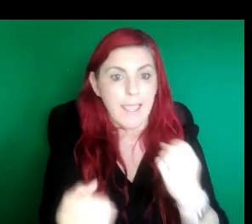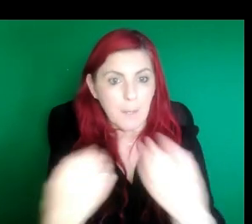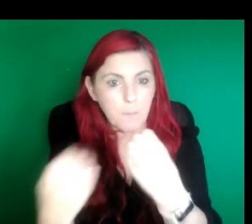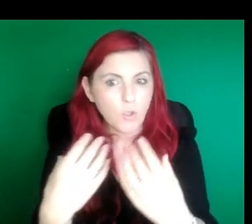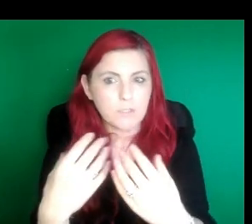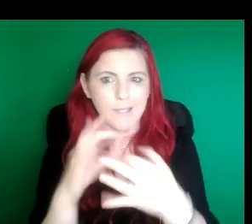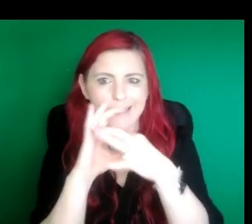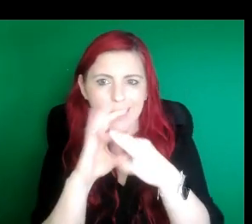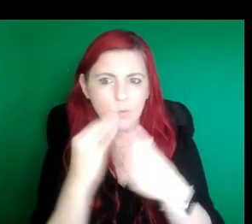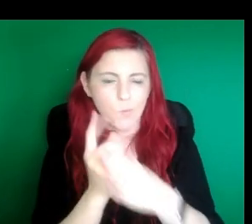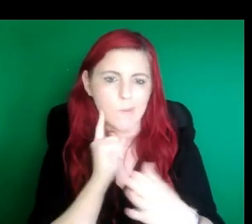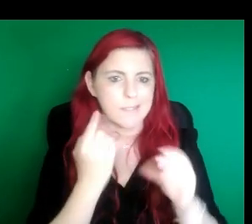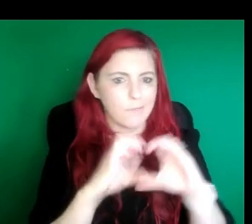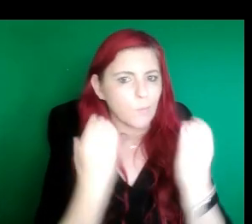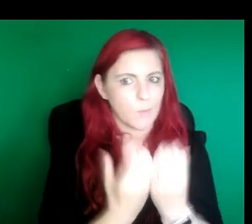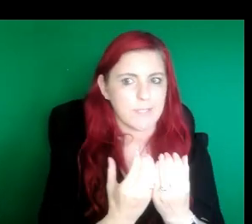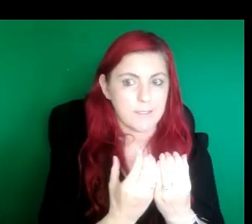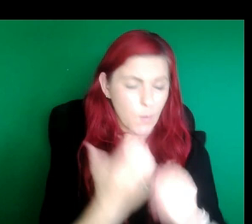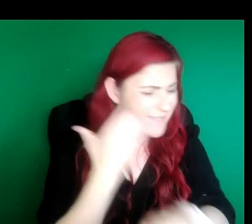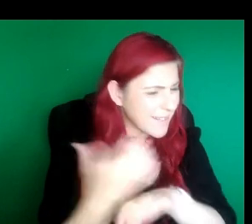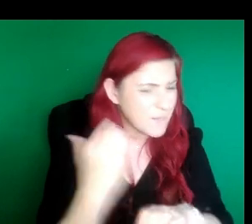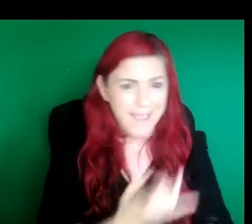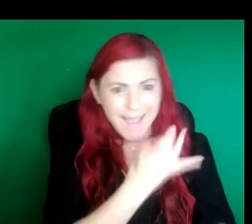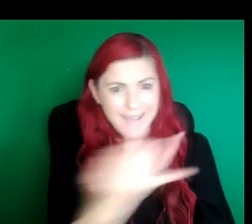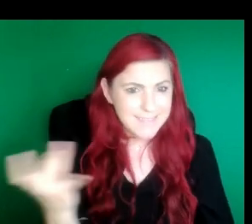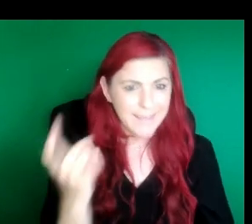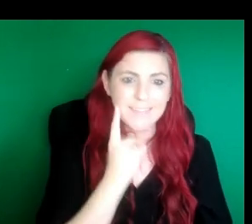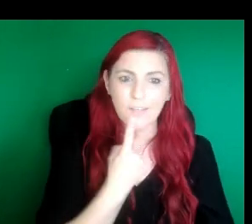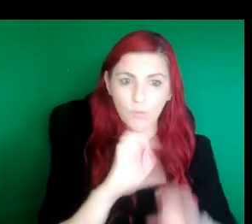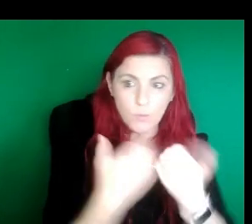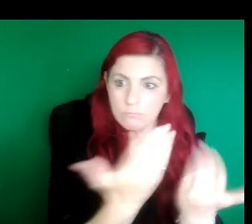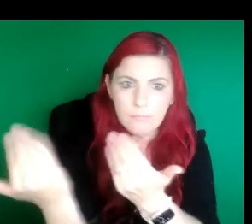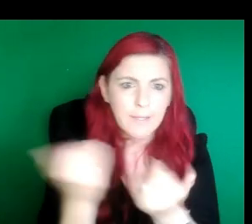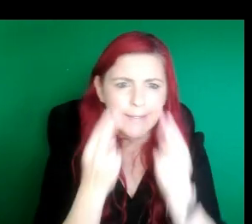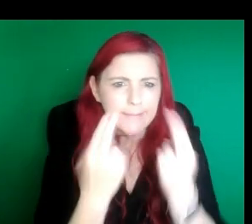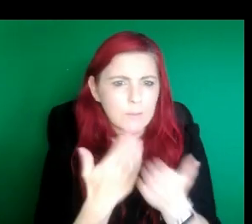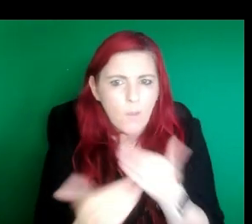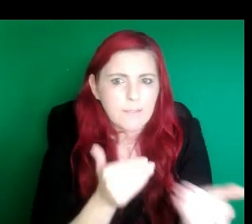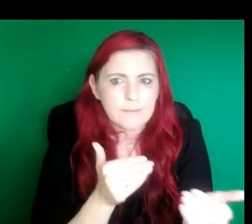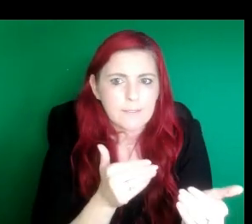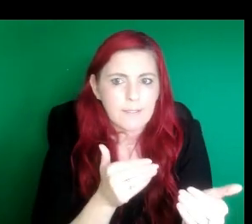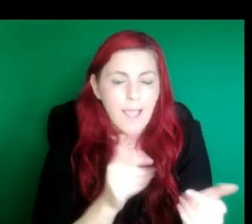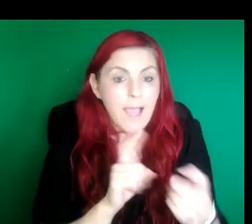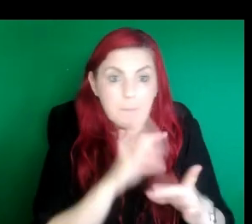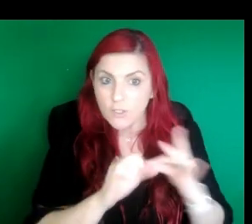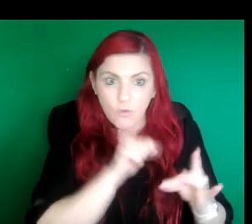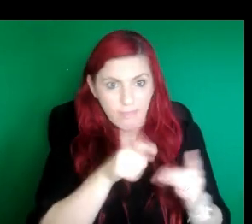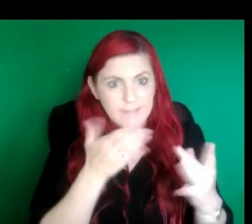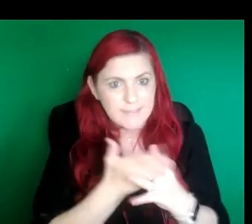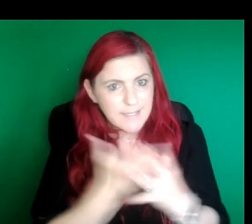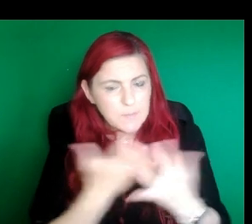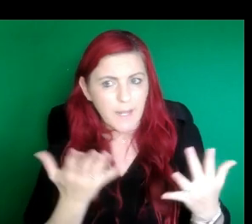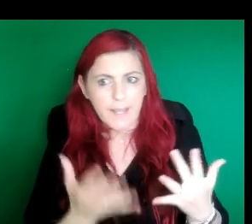community and deaf people, right? You need to be asking deaf people first, what do you need? And you need to ask them in an accessible way, whether that's, you